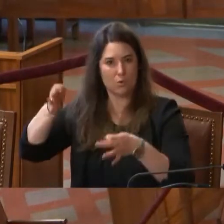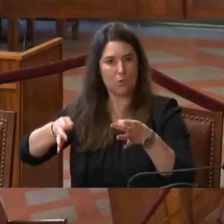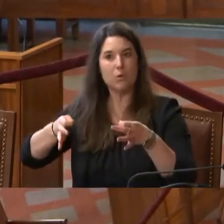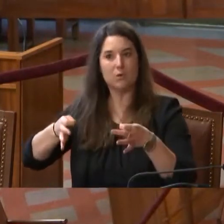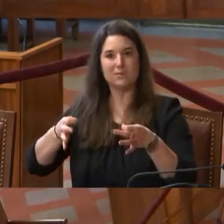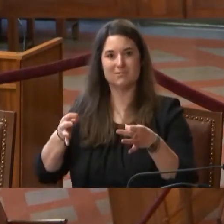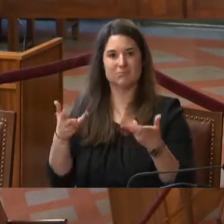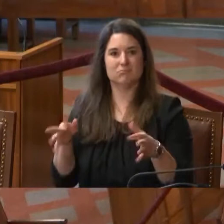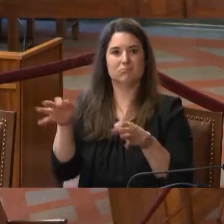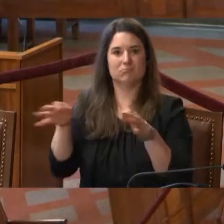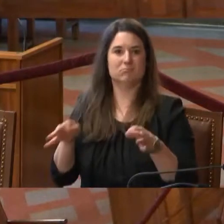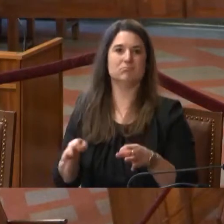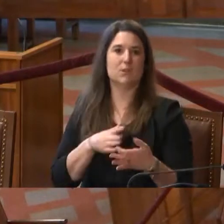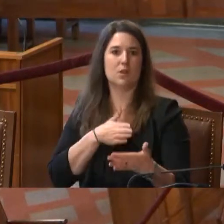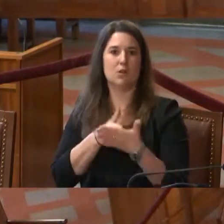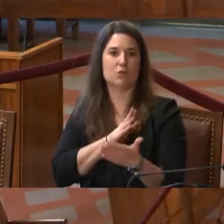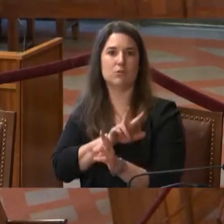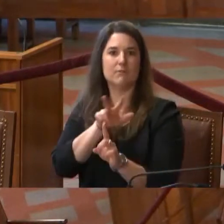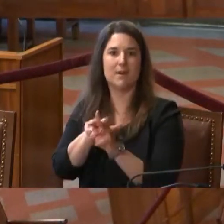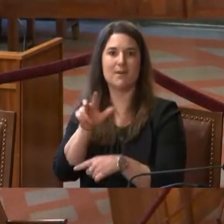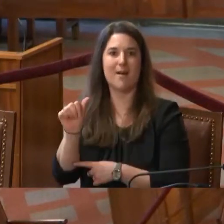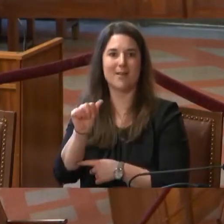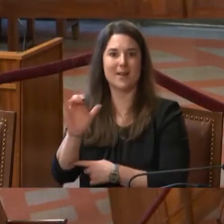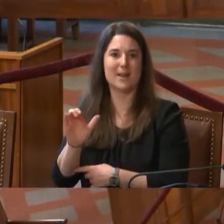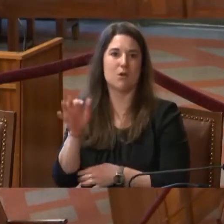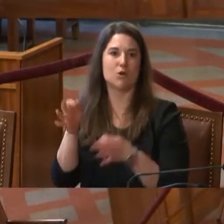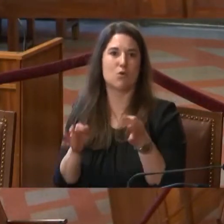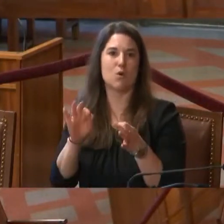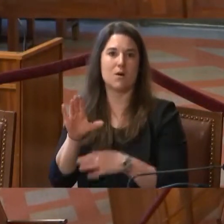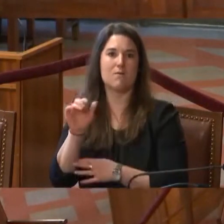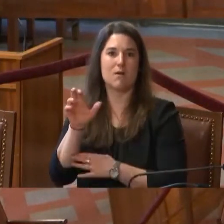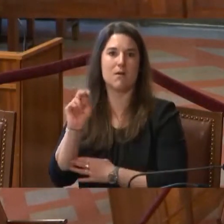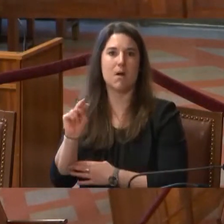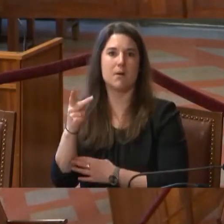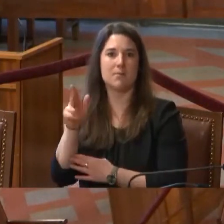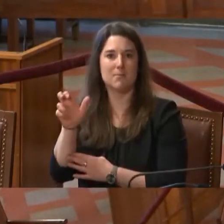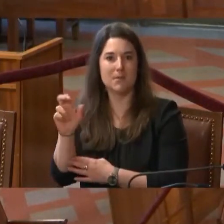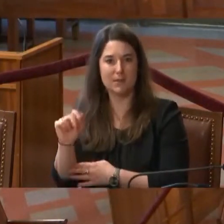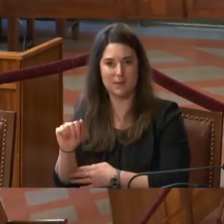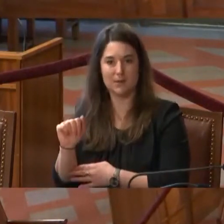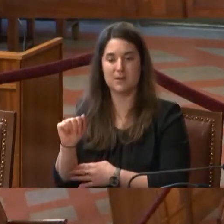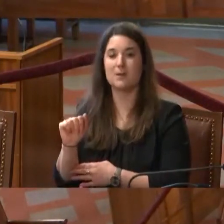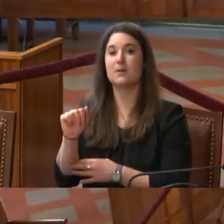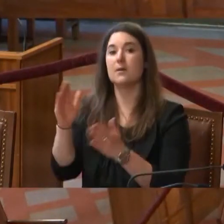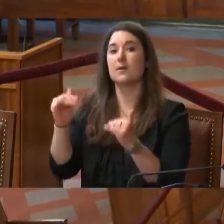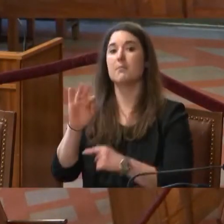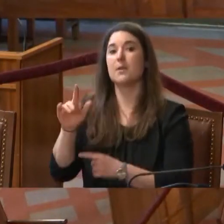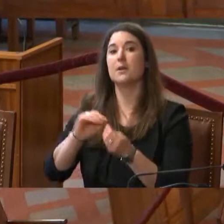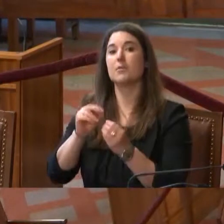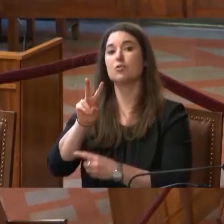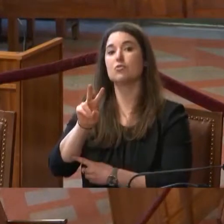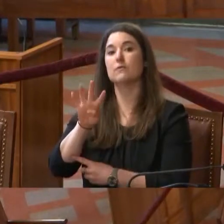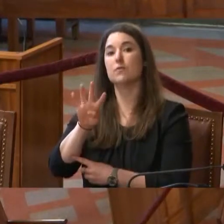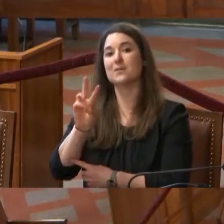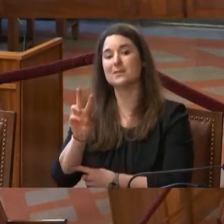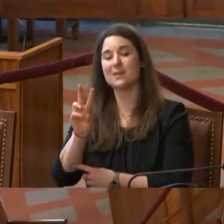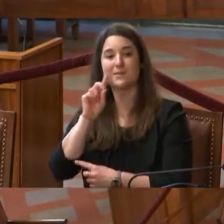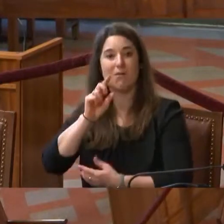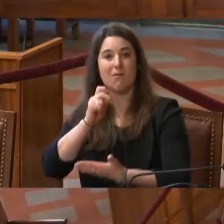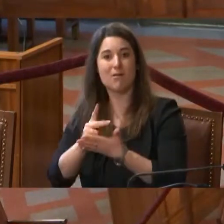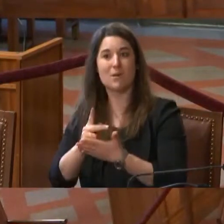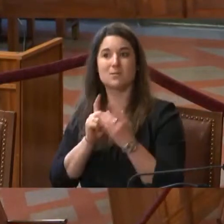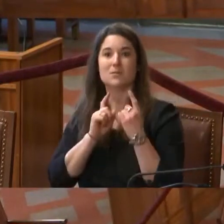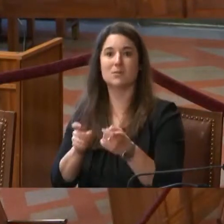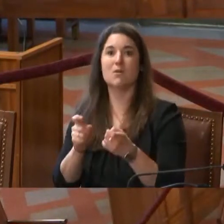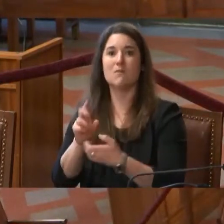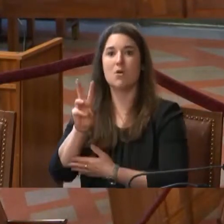as described in a lawsuit filed in the Allegheny County Court of Common Pleas. Bill Number 246, Resolution Authorizing the Issuance